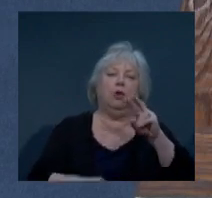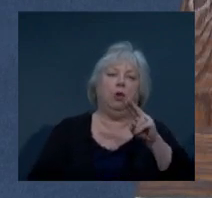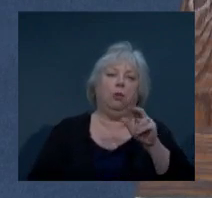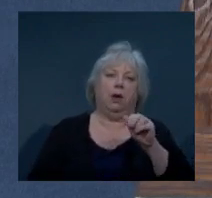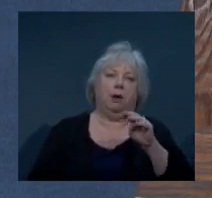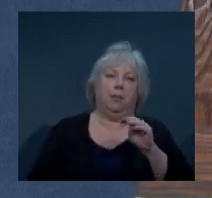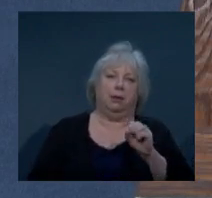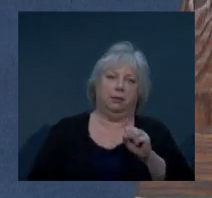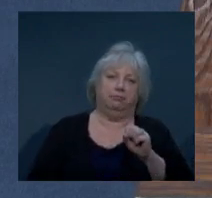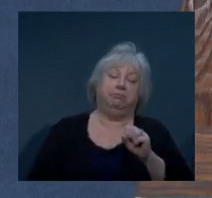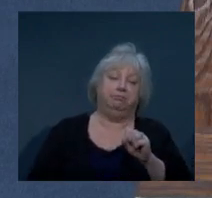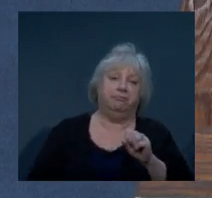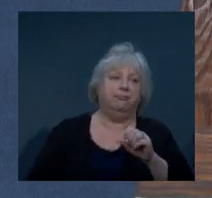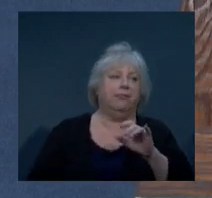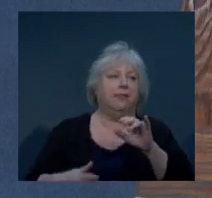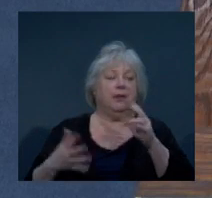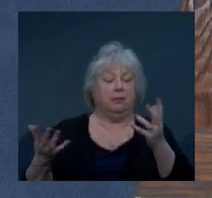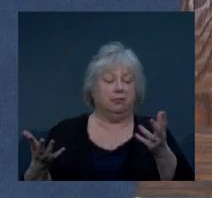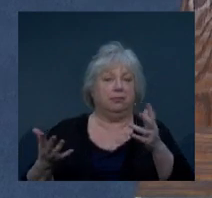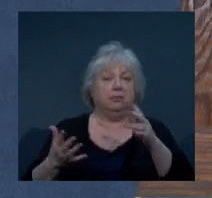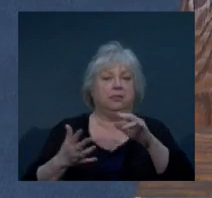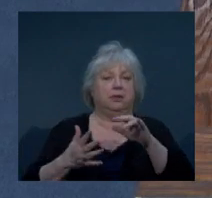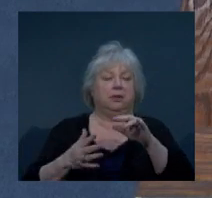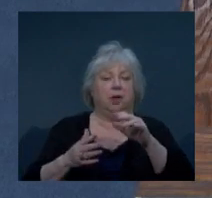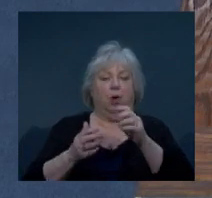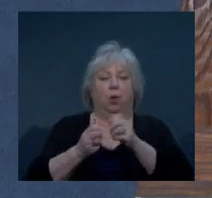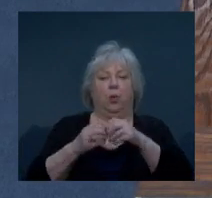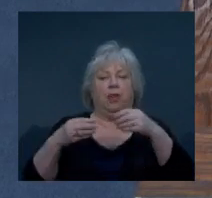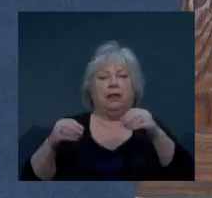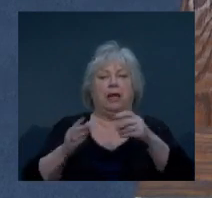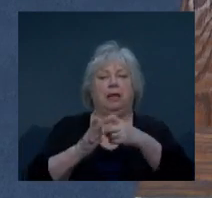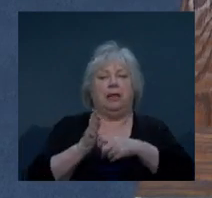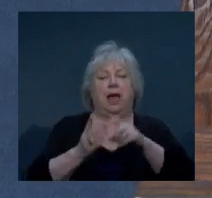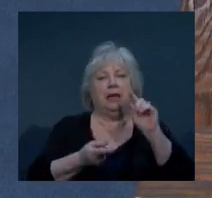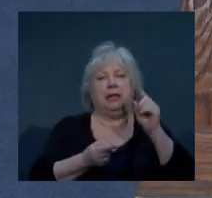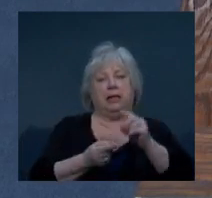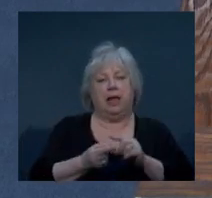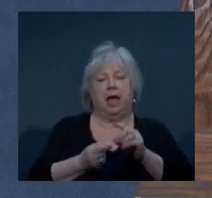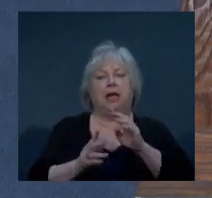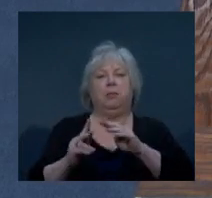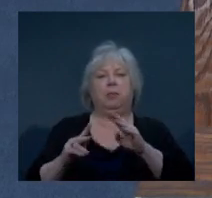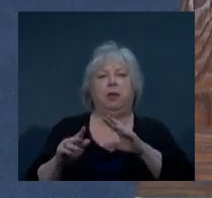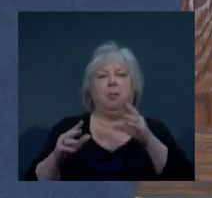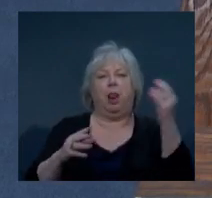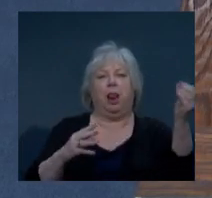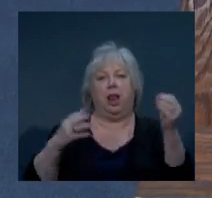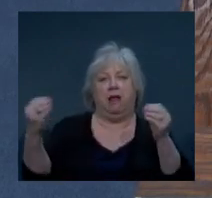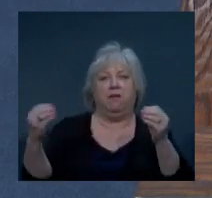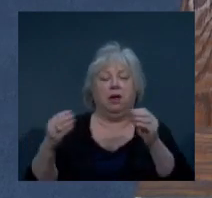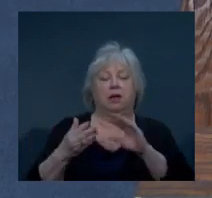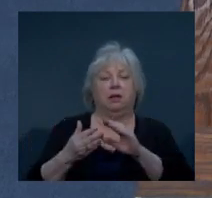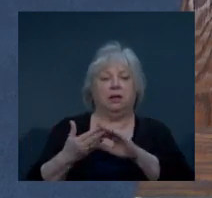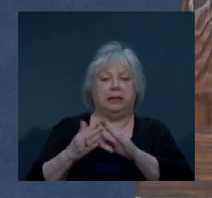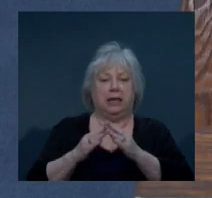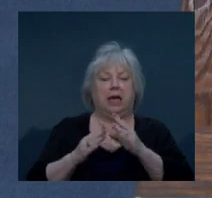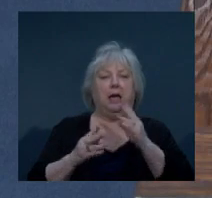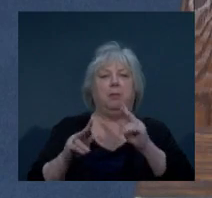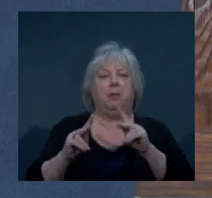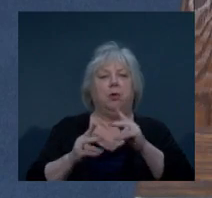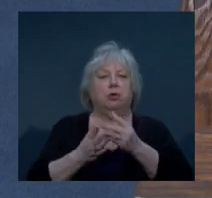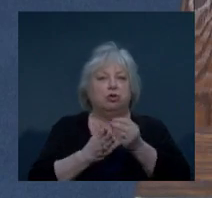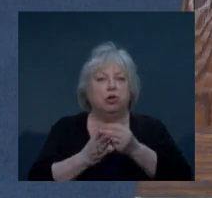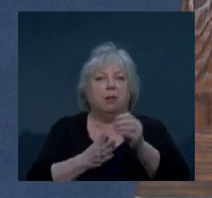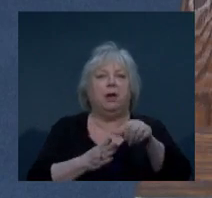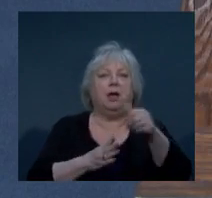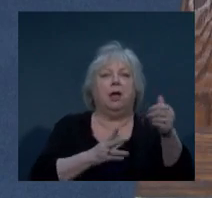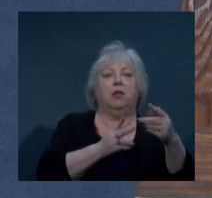And that is with the sales tax declining, people moving from the city, people shopping elsewhere,